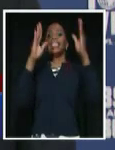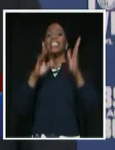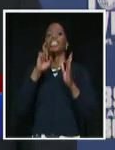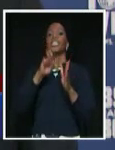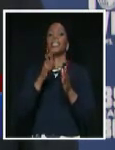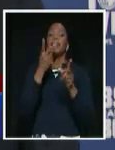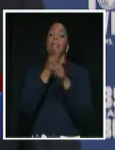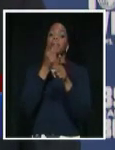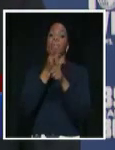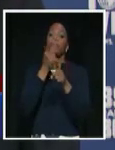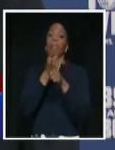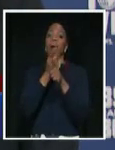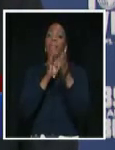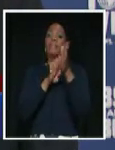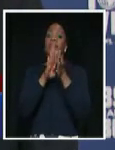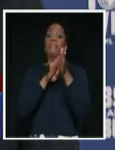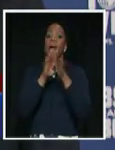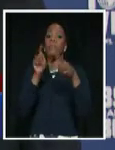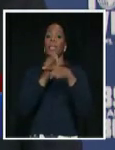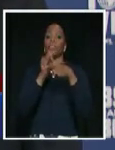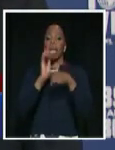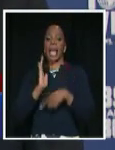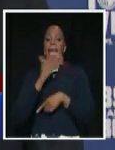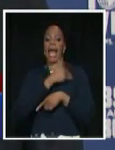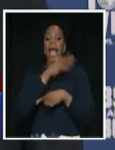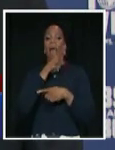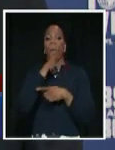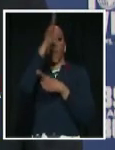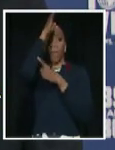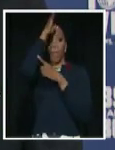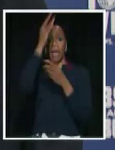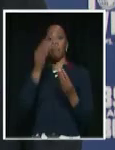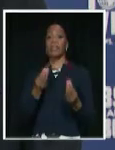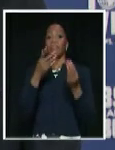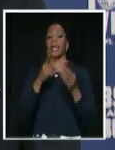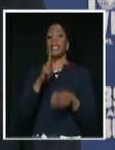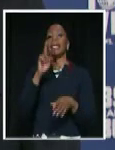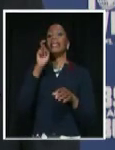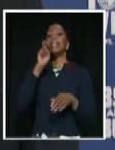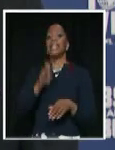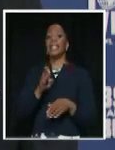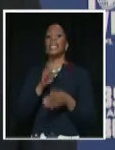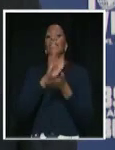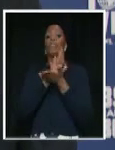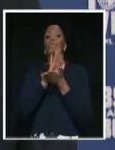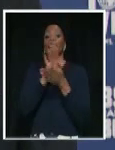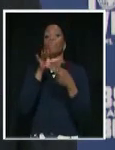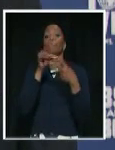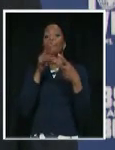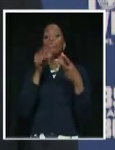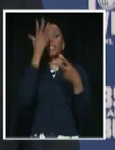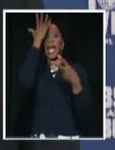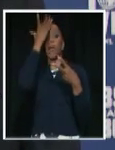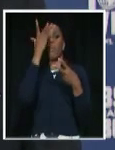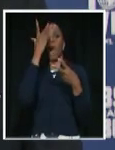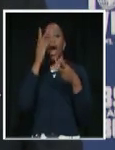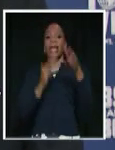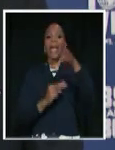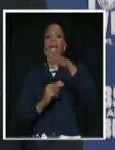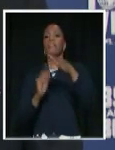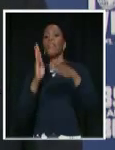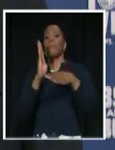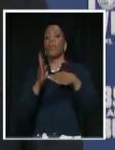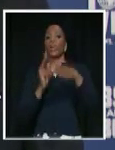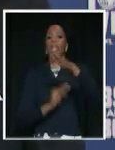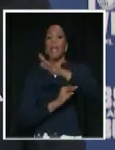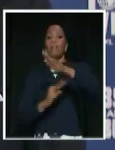and training. And our parents absolutely need school choice. The reason why parents marched on the Brooklyn Bridge a few weeks ago